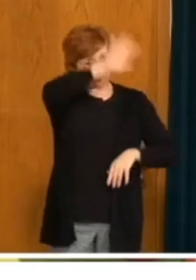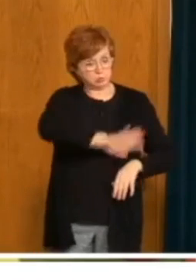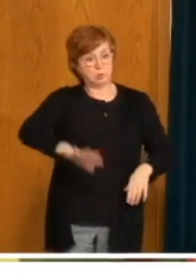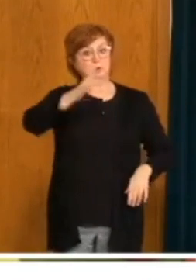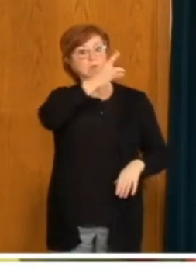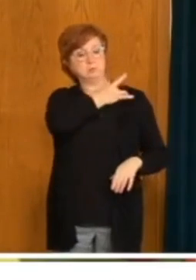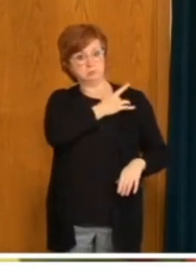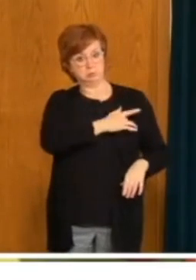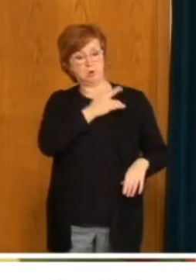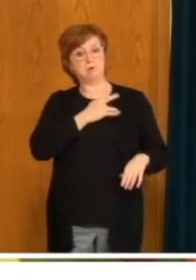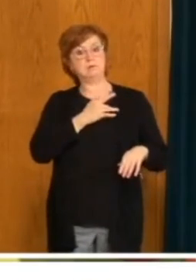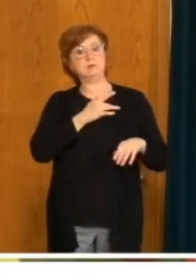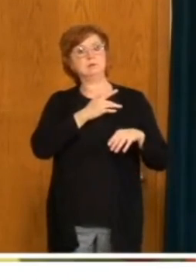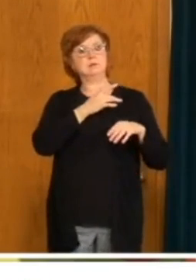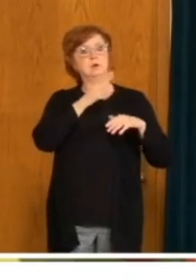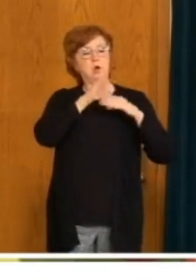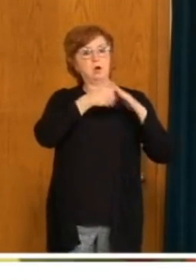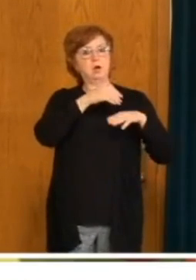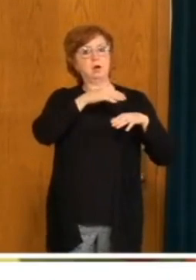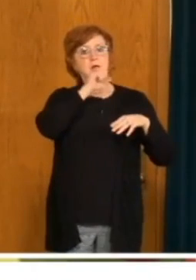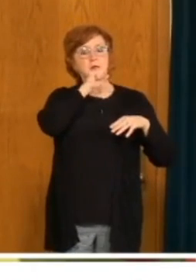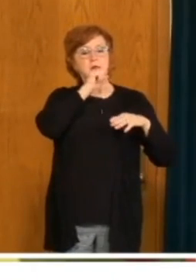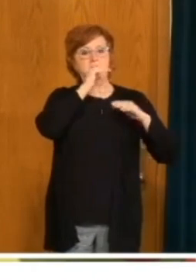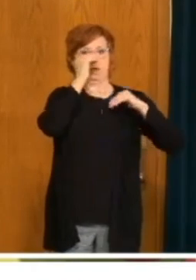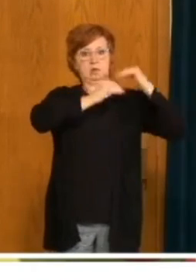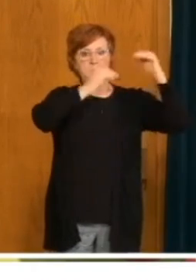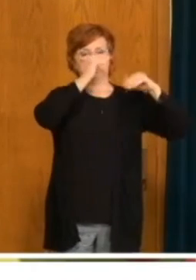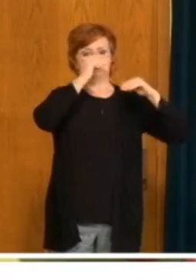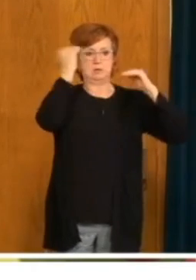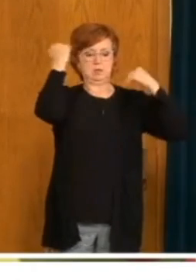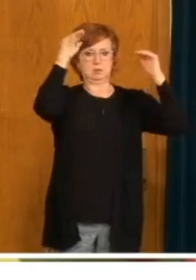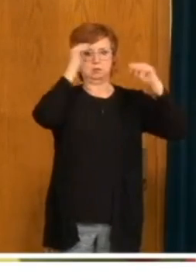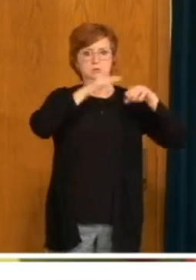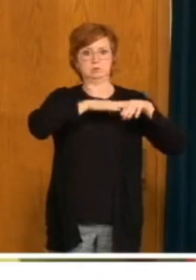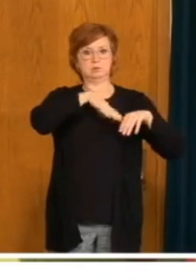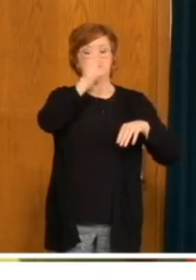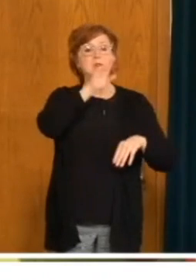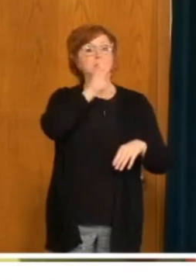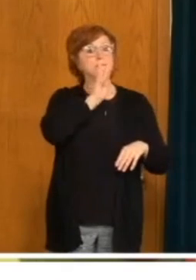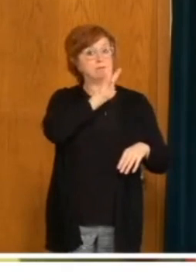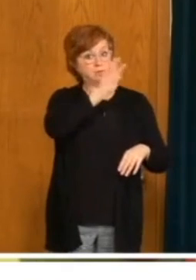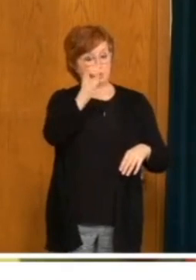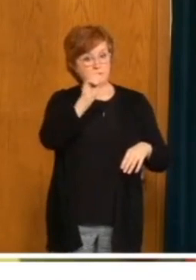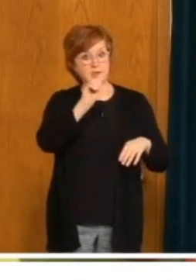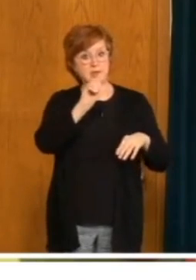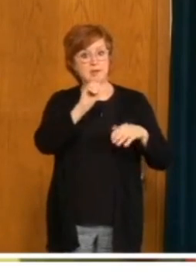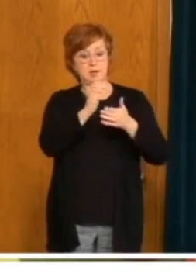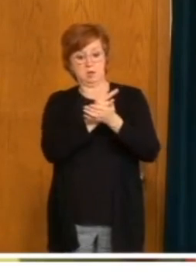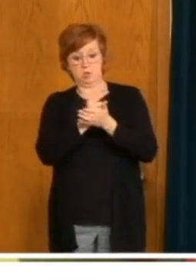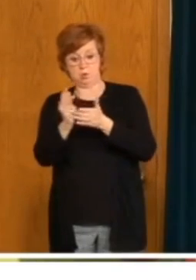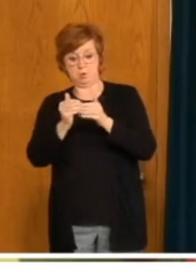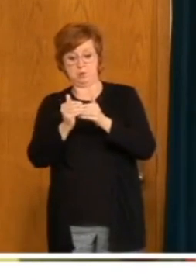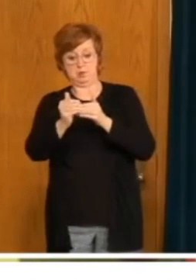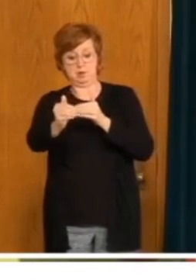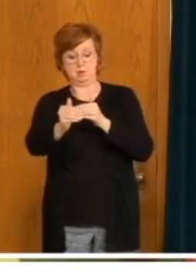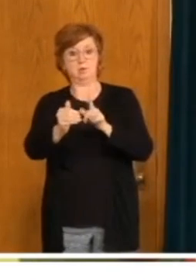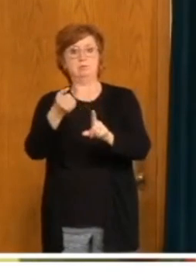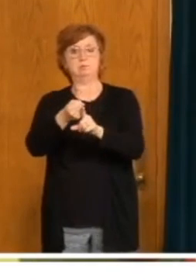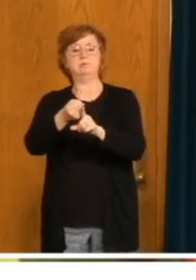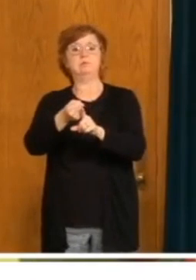province-wide, and 3 weeks after 70% of those residents, 40 and older, have received their first